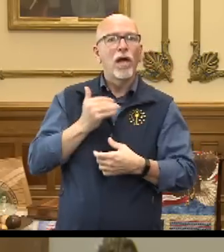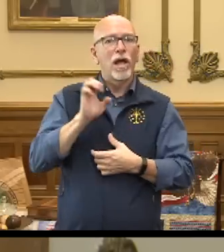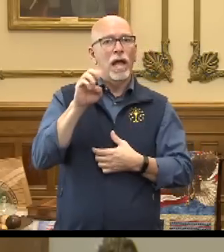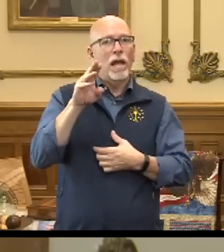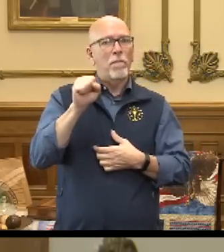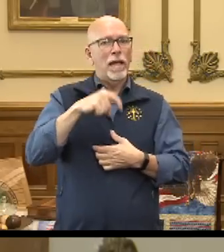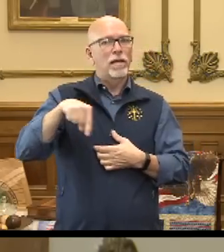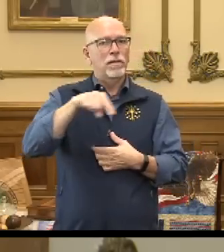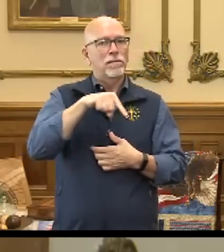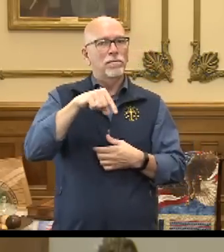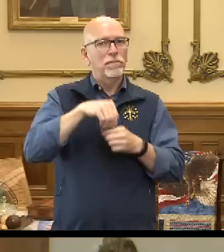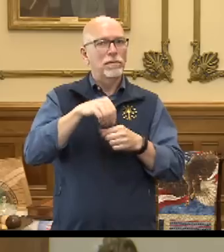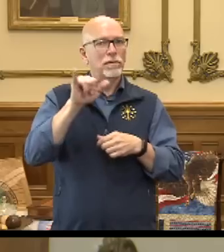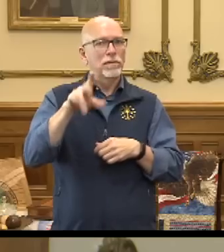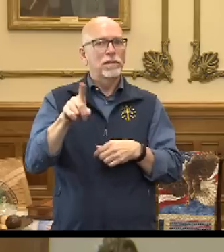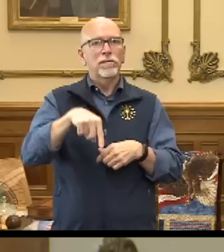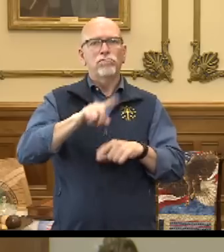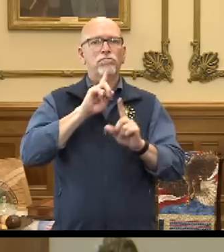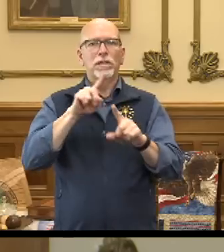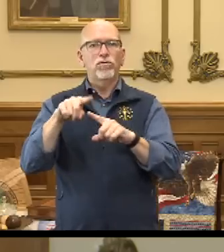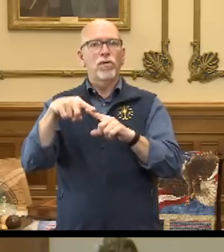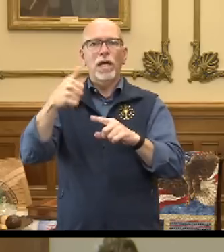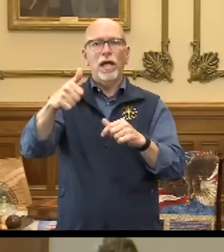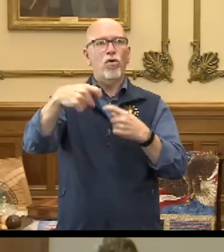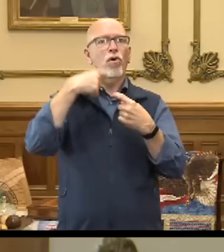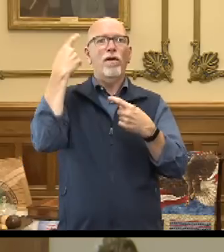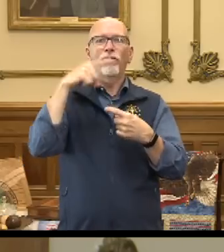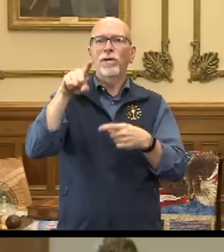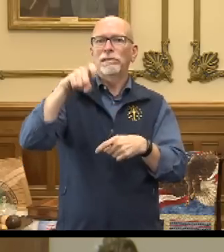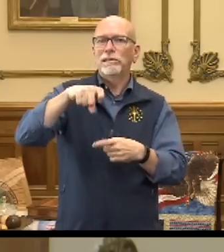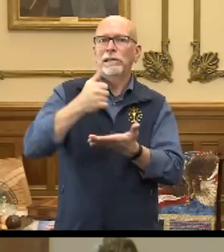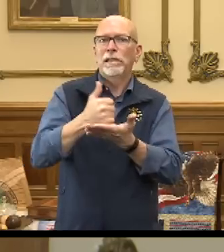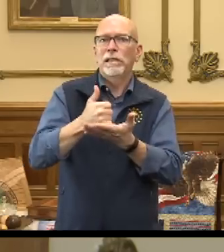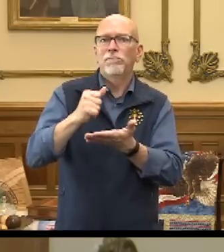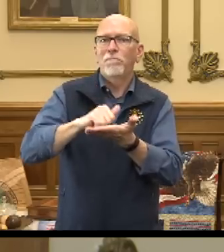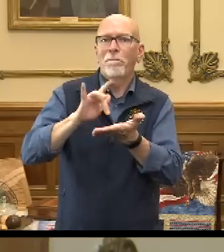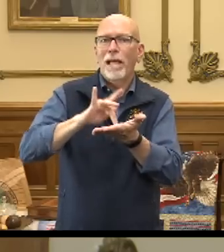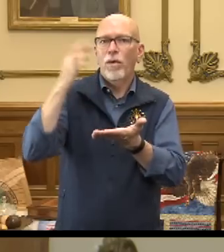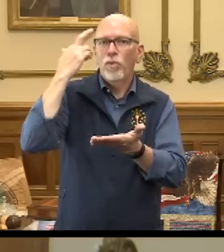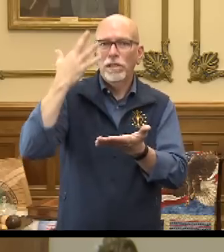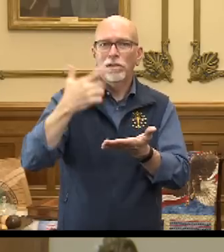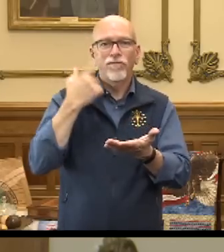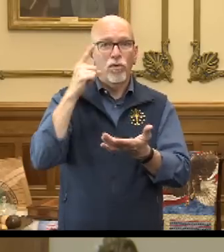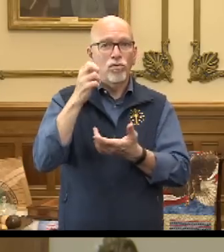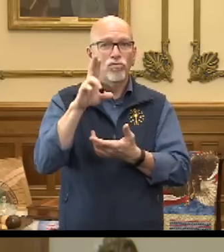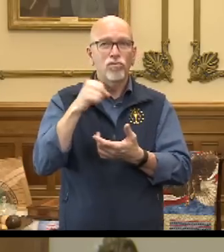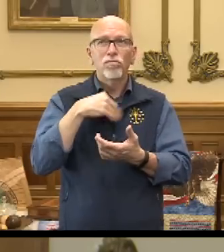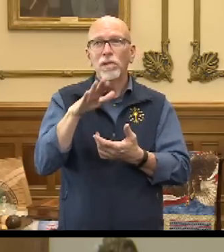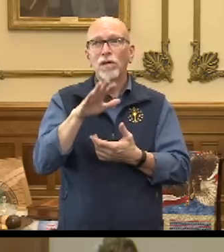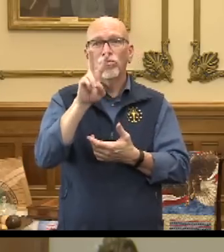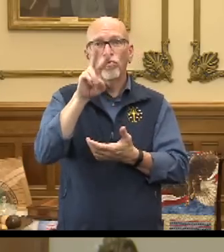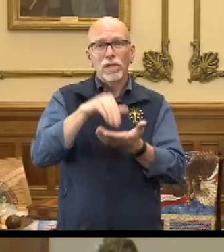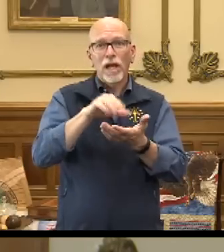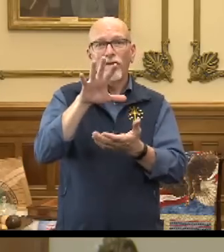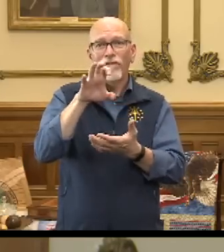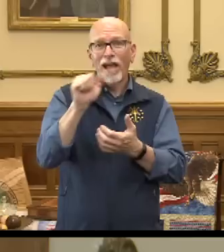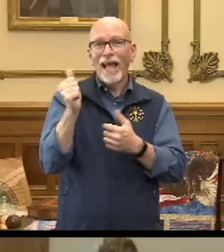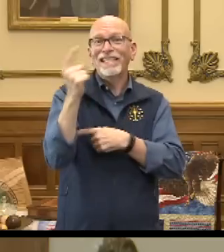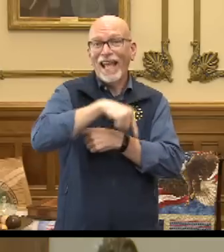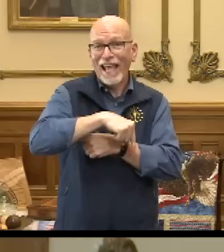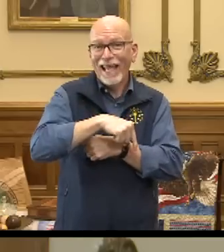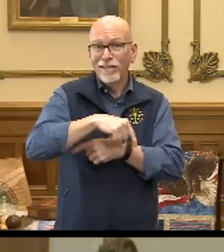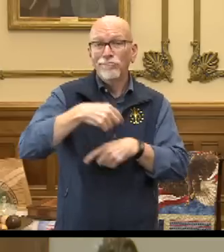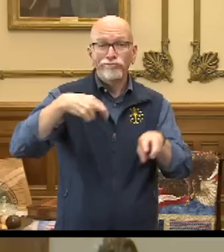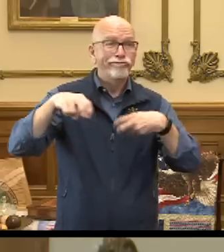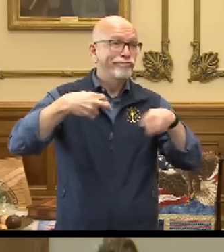EMS professionals across the state will respond to call for medical assistance from Hoosiers, and we do this about 2,500 times per day,